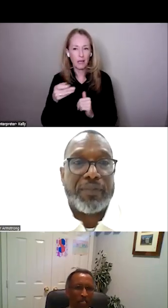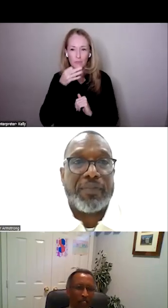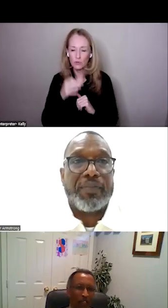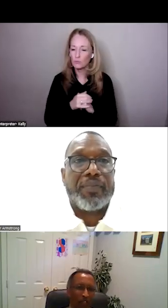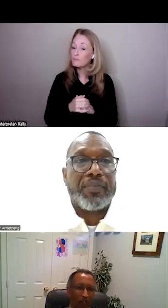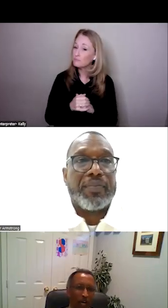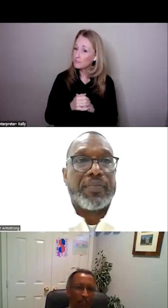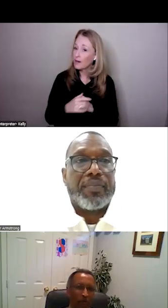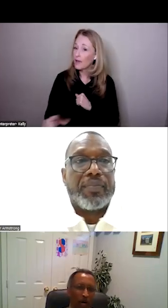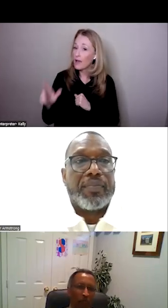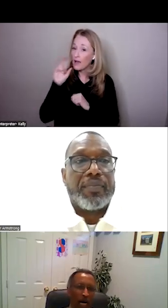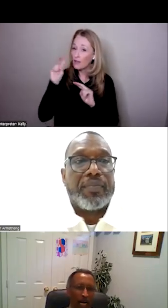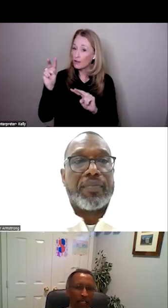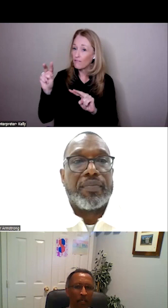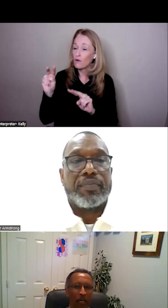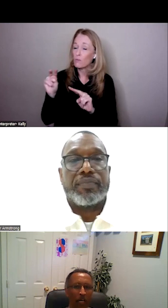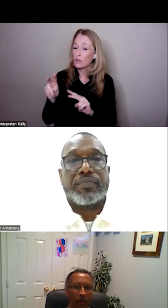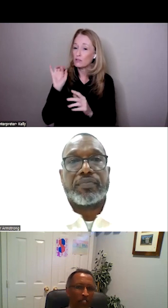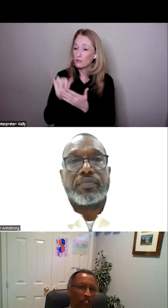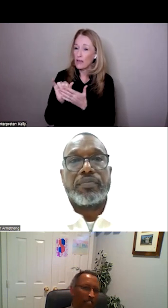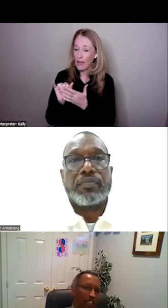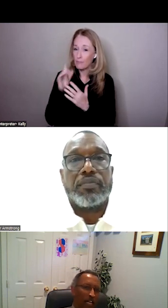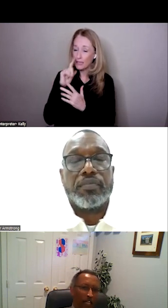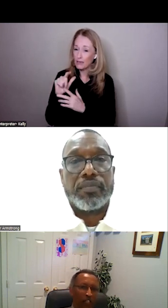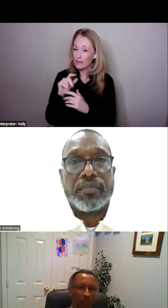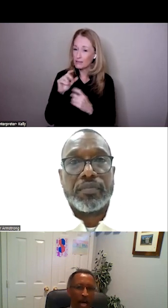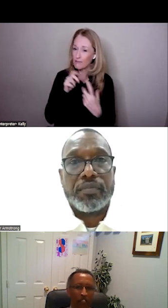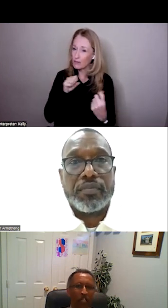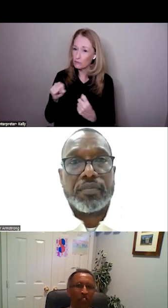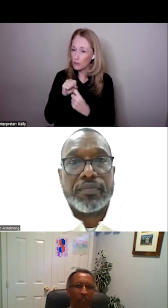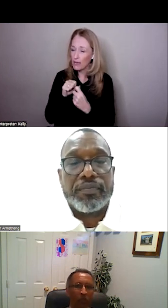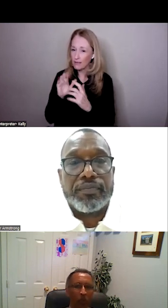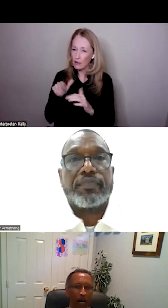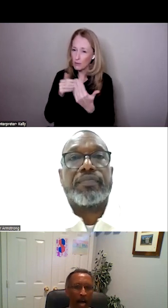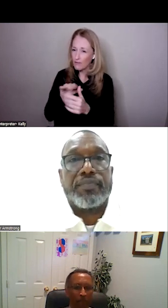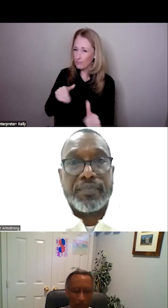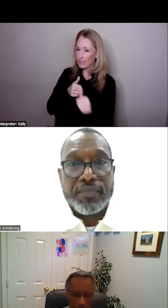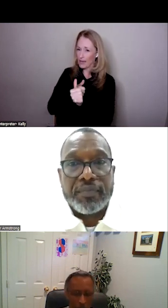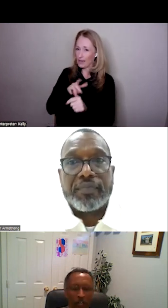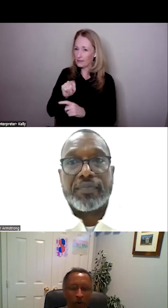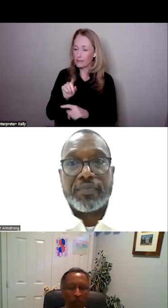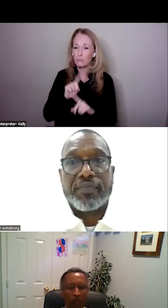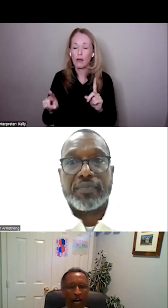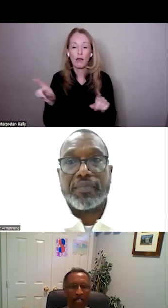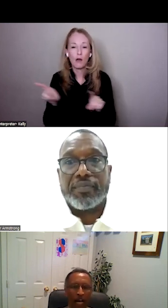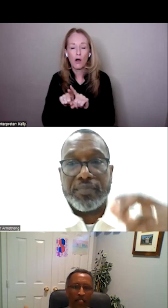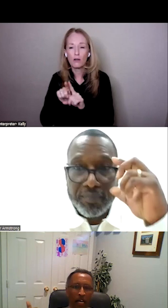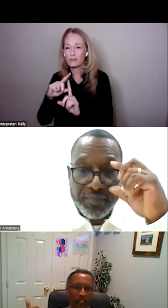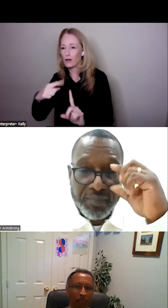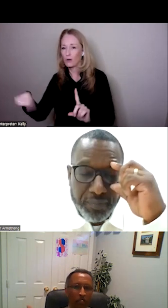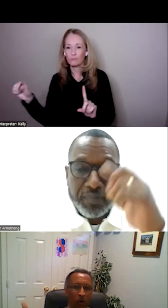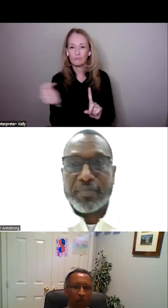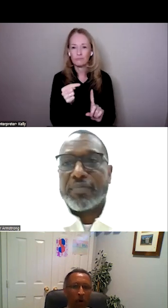part because of the strength you bring behind it, but also its connection back to what I'm very hopeful about, and that